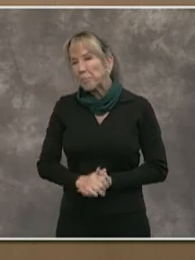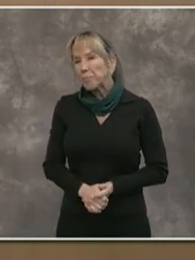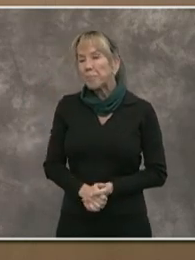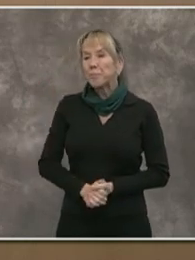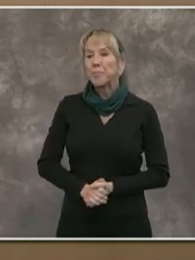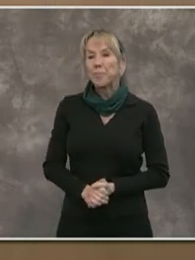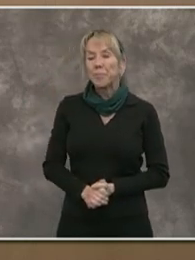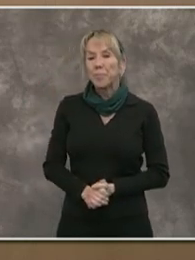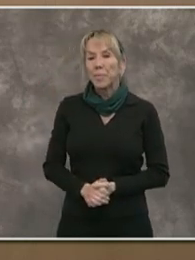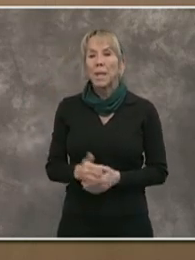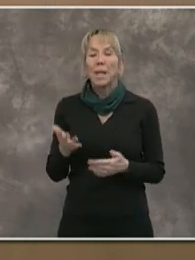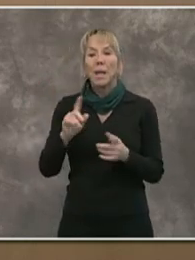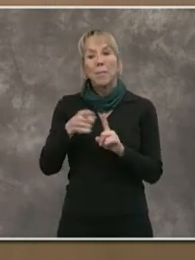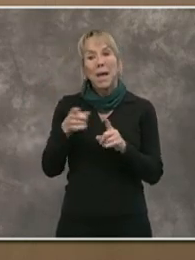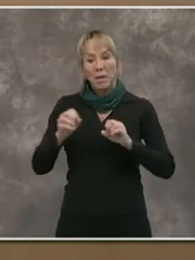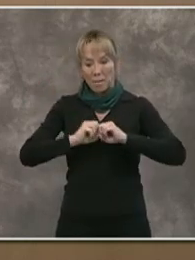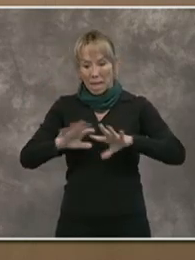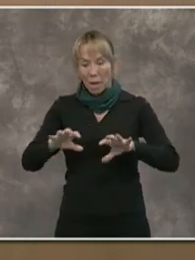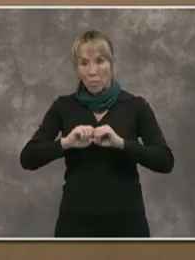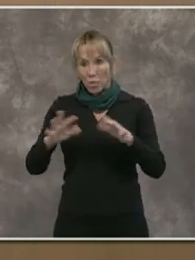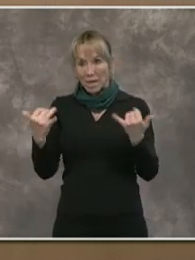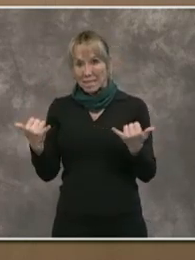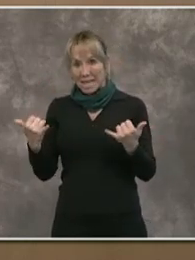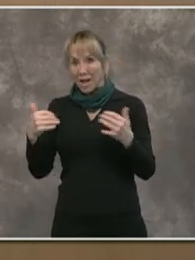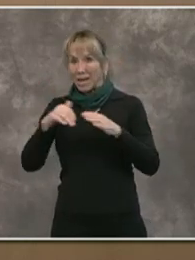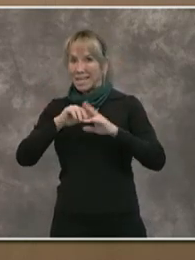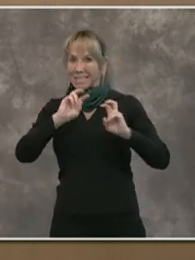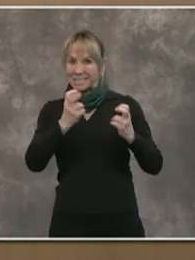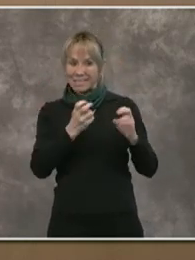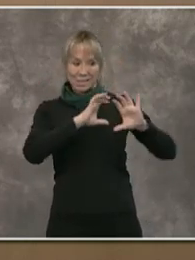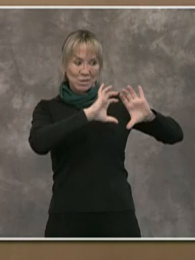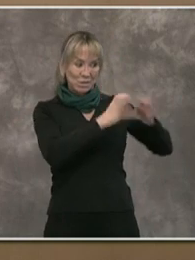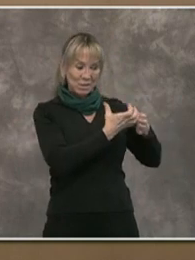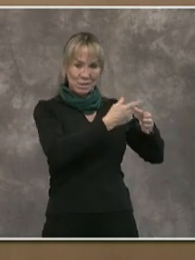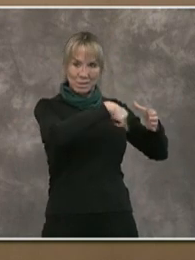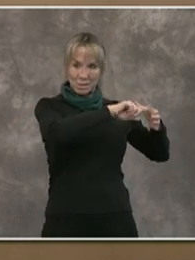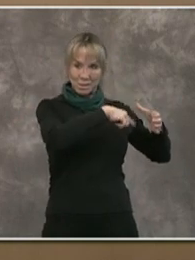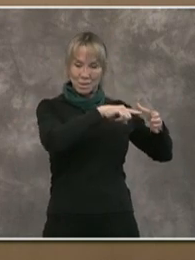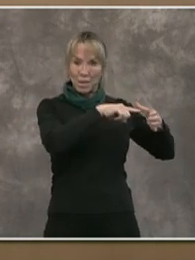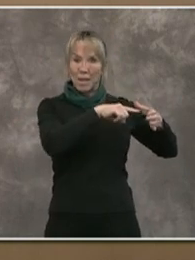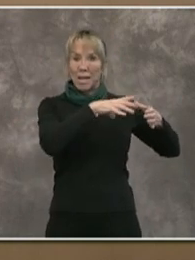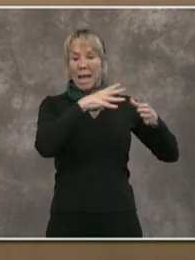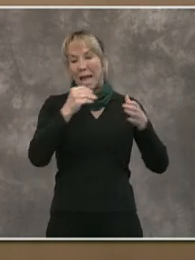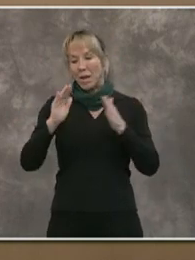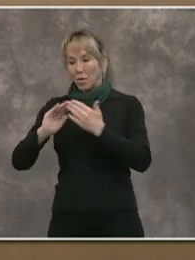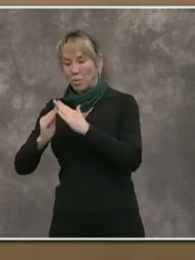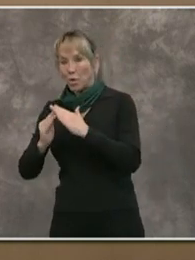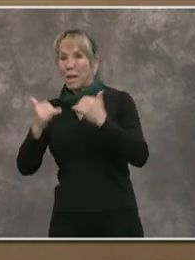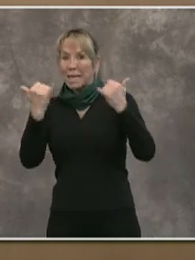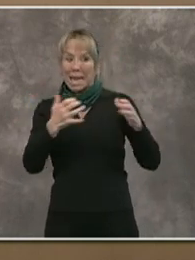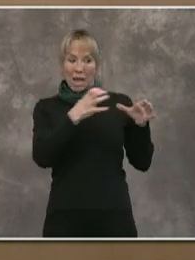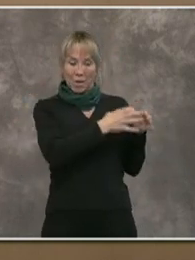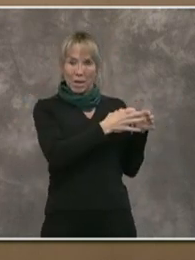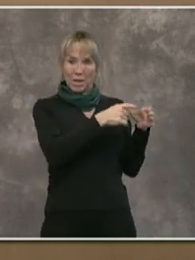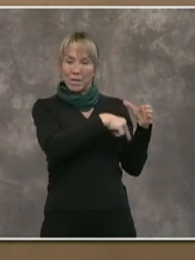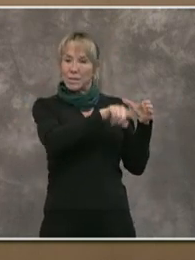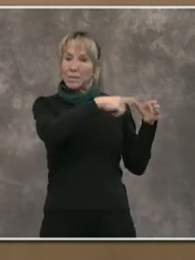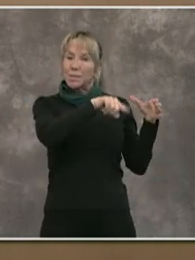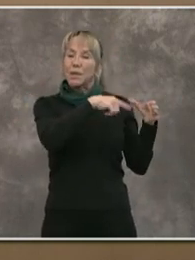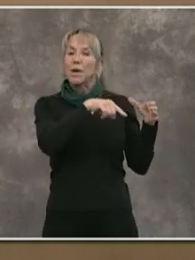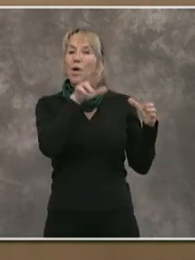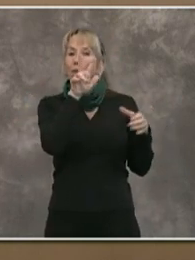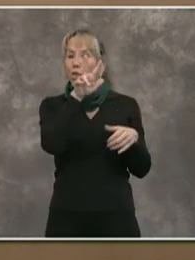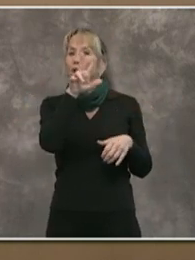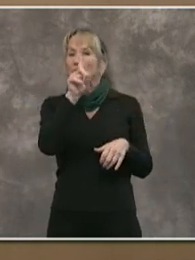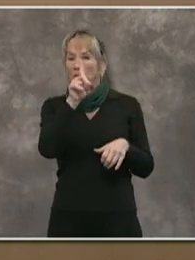www.coronavirus-sandiego.com. Regarding outbreaks in congregate and community settings, today we are reporting a cumulative total of